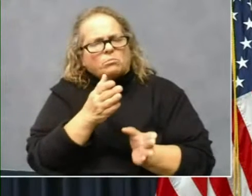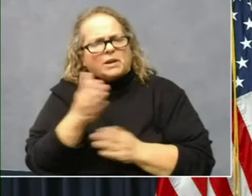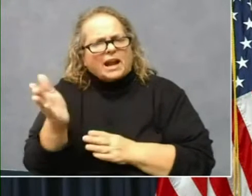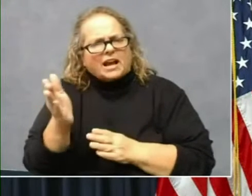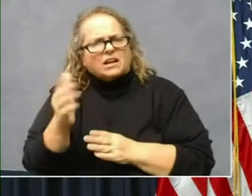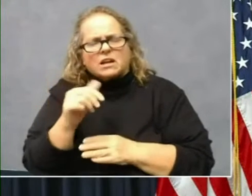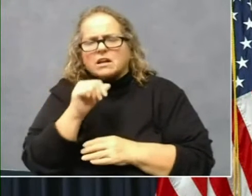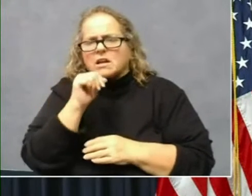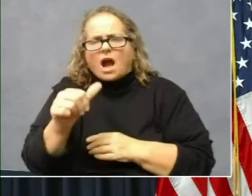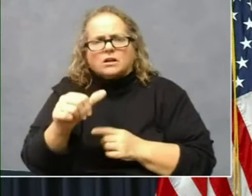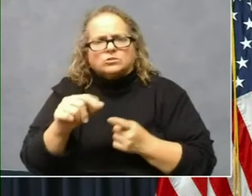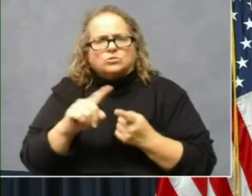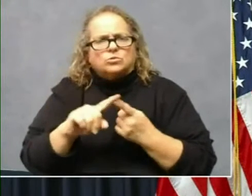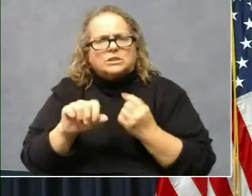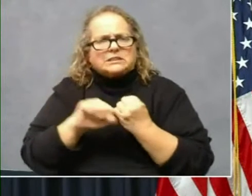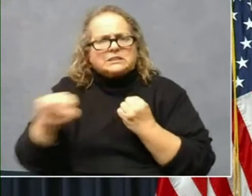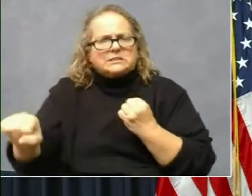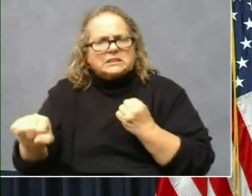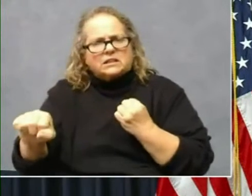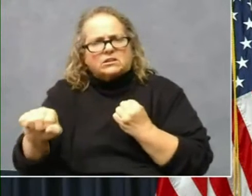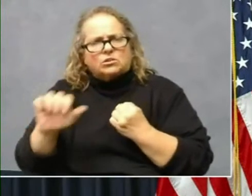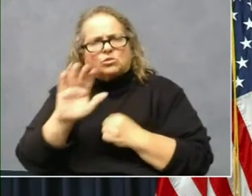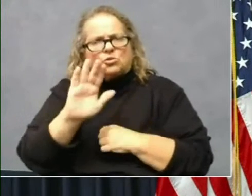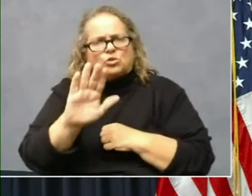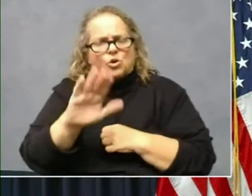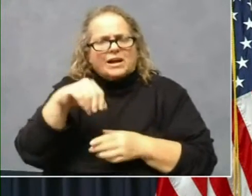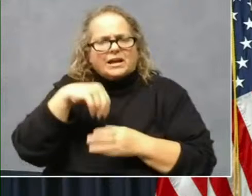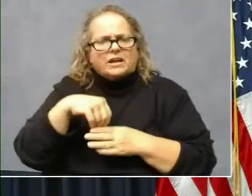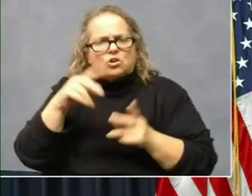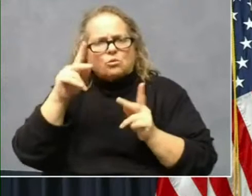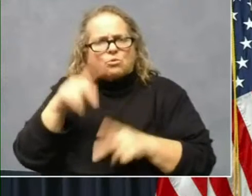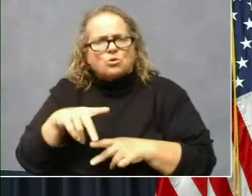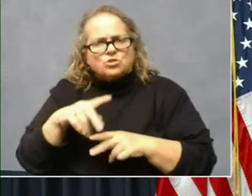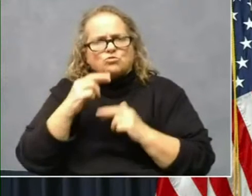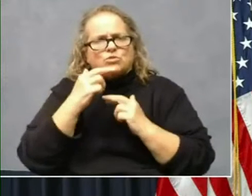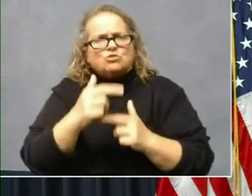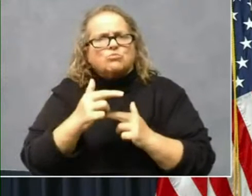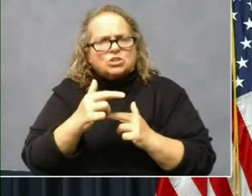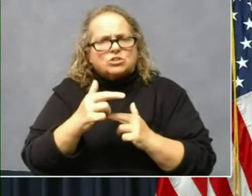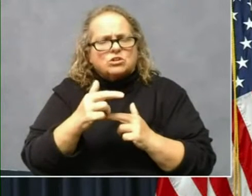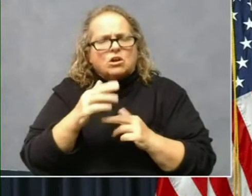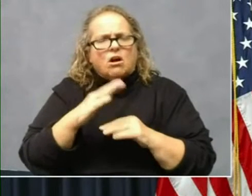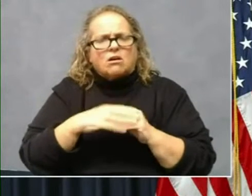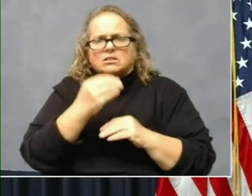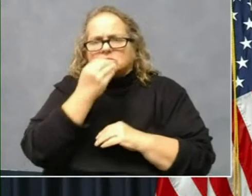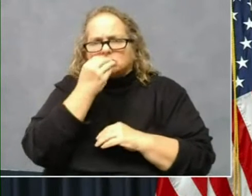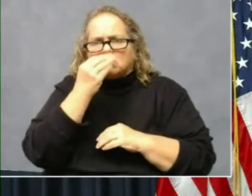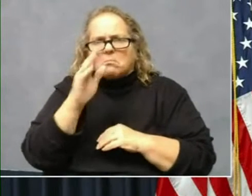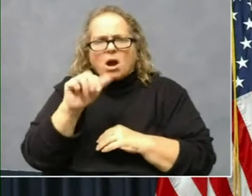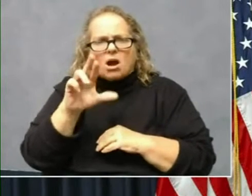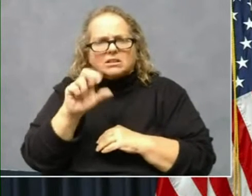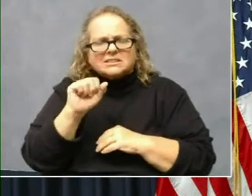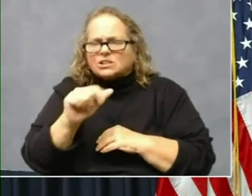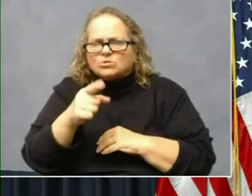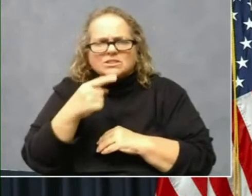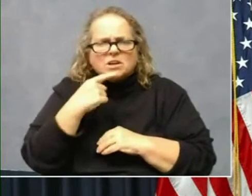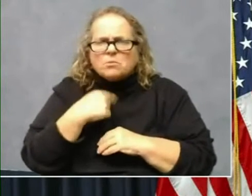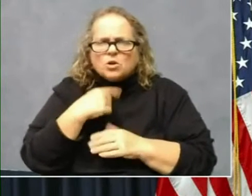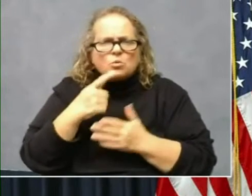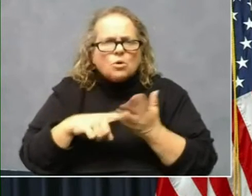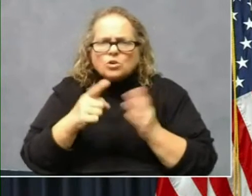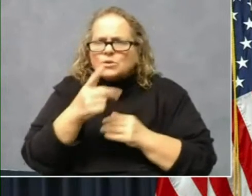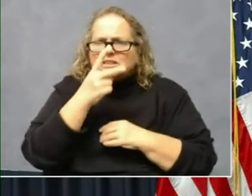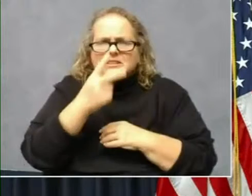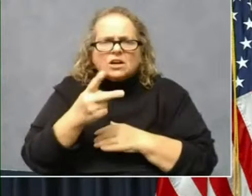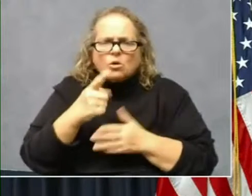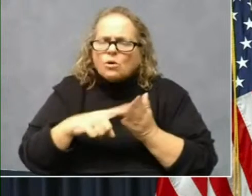extend your in-person restrictions on dining in bars? Can you walk us through what you're seeing, what you're thinking,